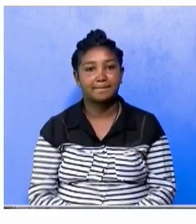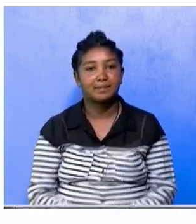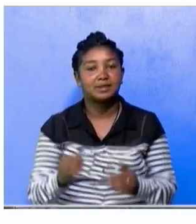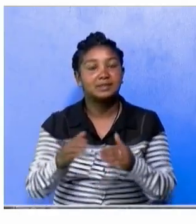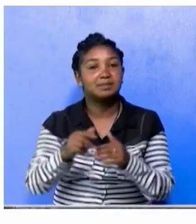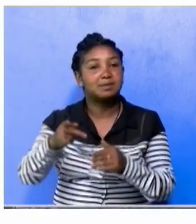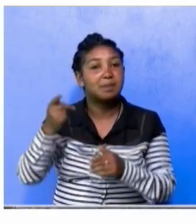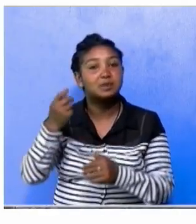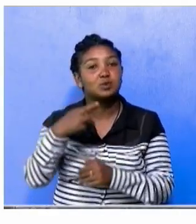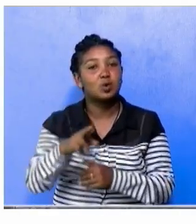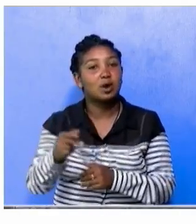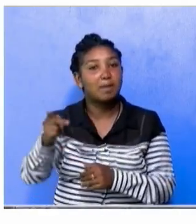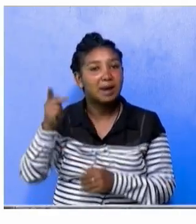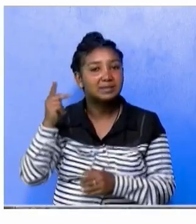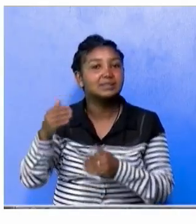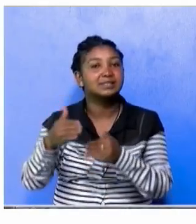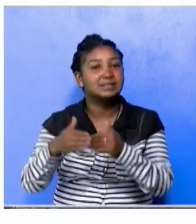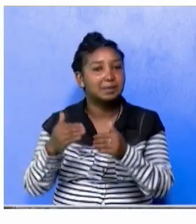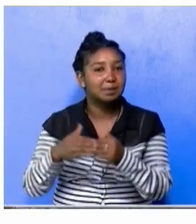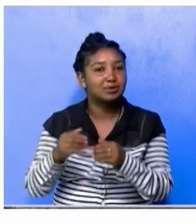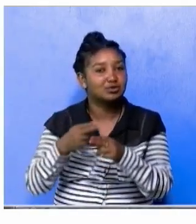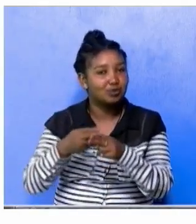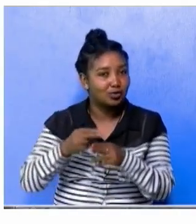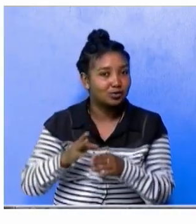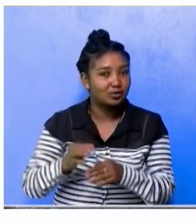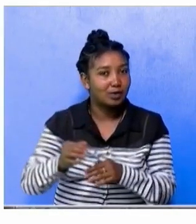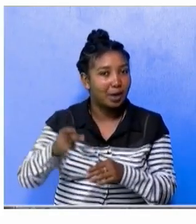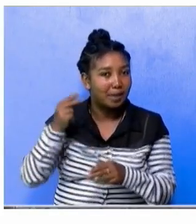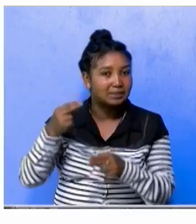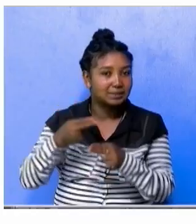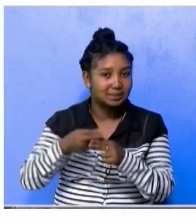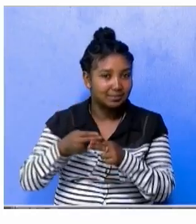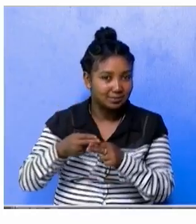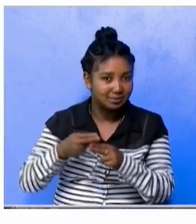Simple past or past simple. In short, past simple.